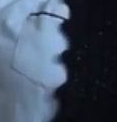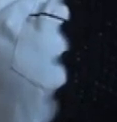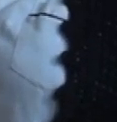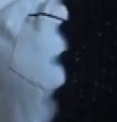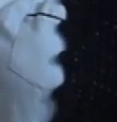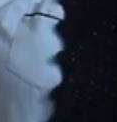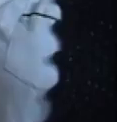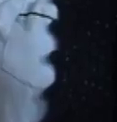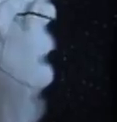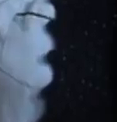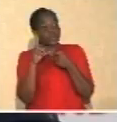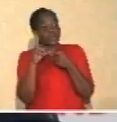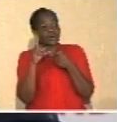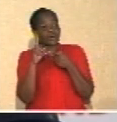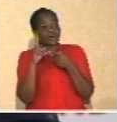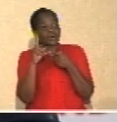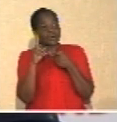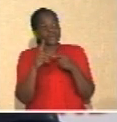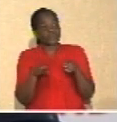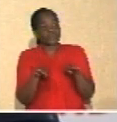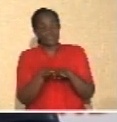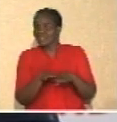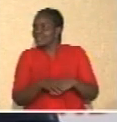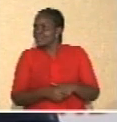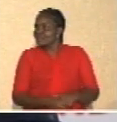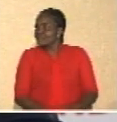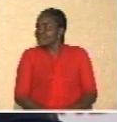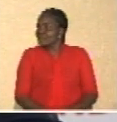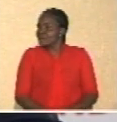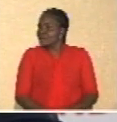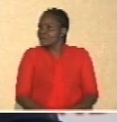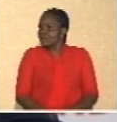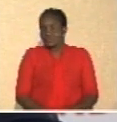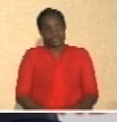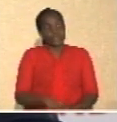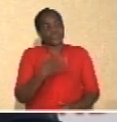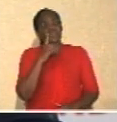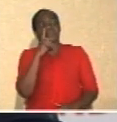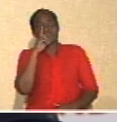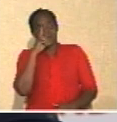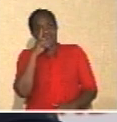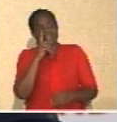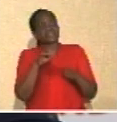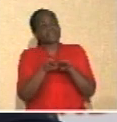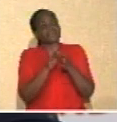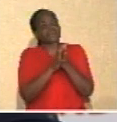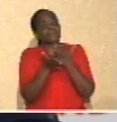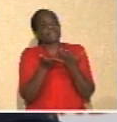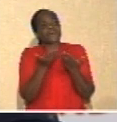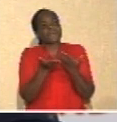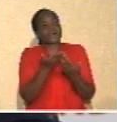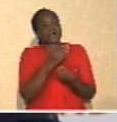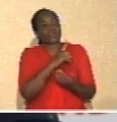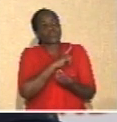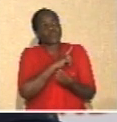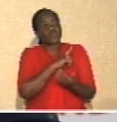same way as adults. In other words, bleeding from the nose. So oral swabs may be easier because they often cry